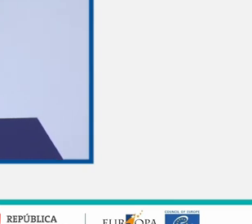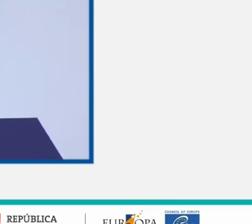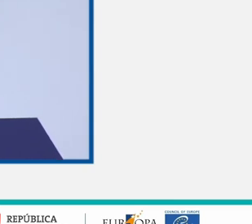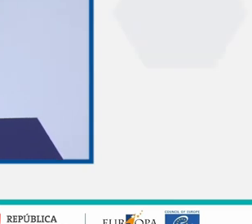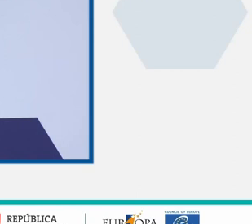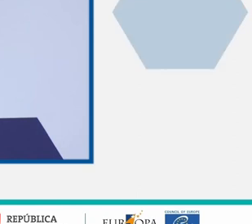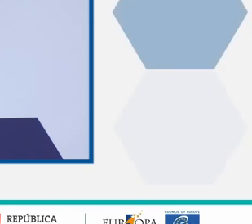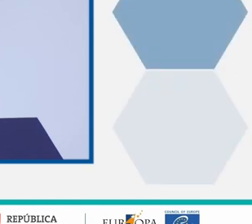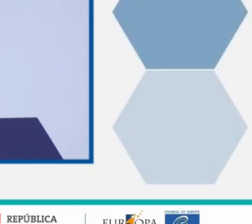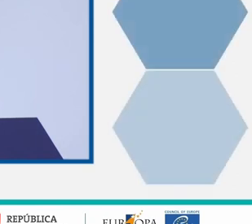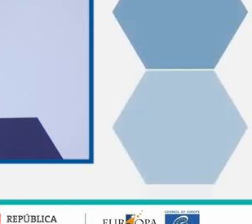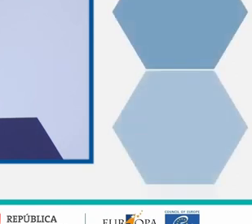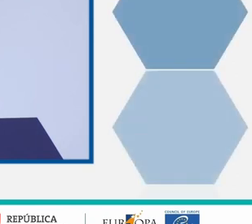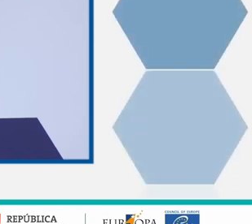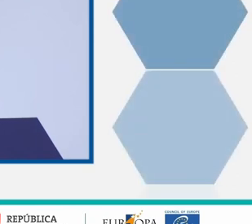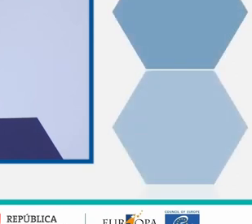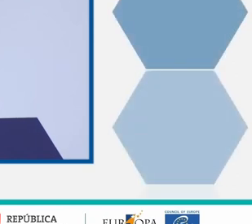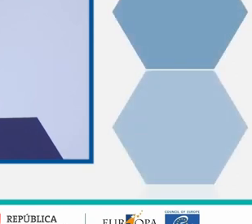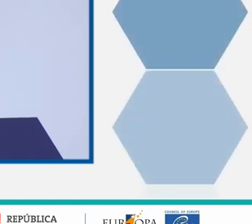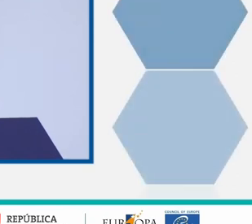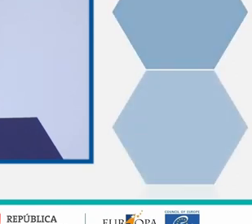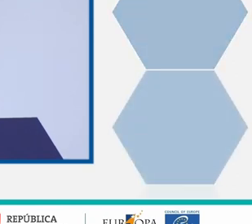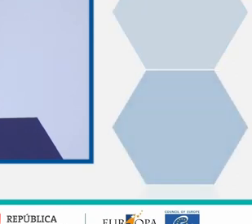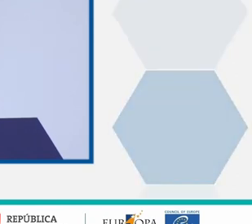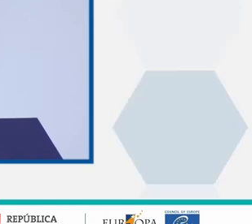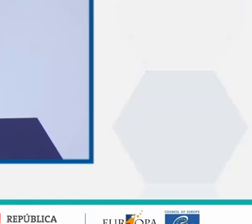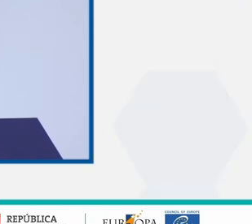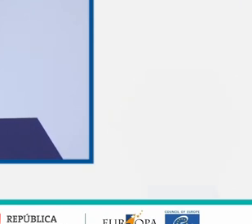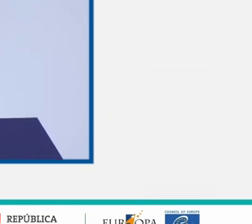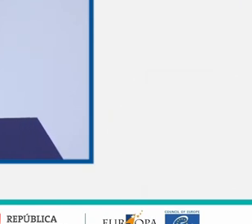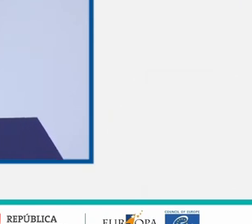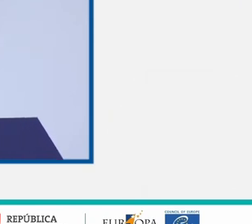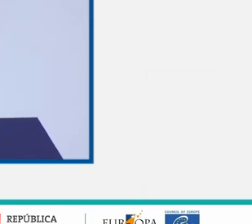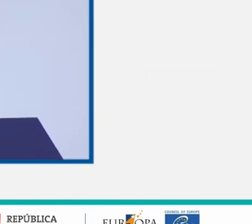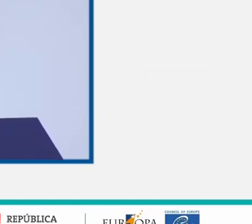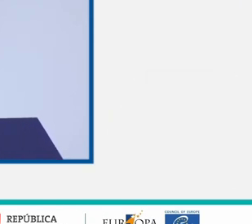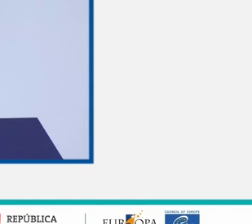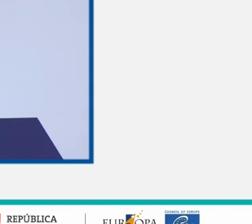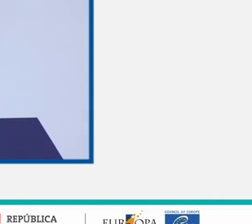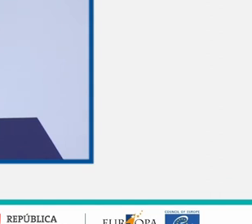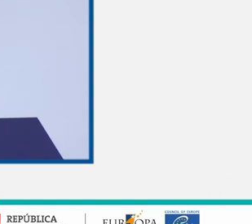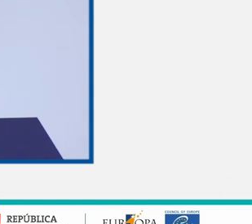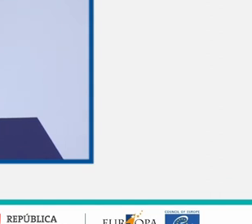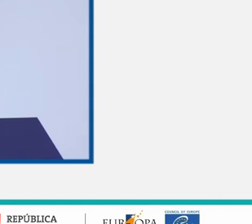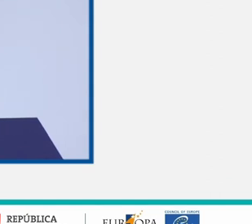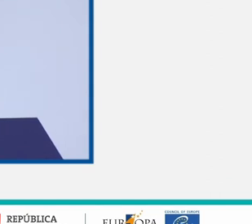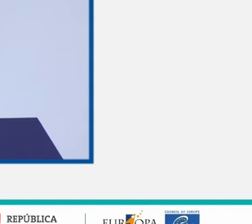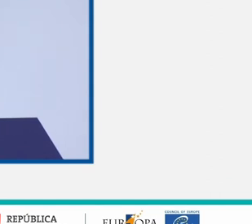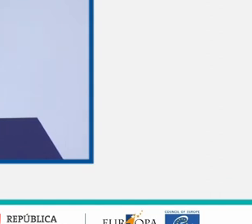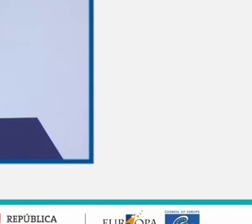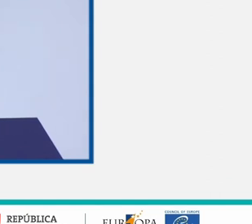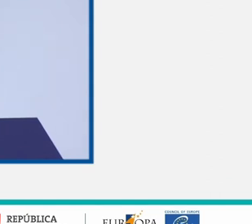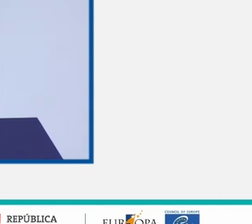since 2008. And this year we created also a little house that we call House